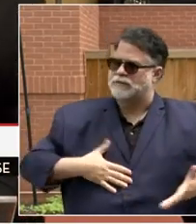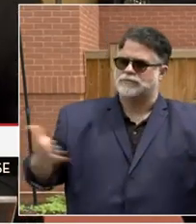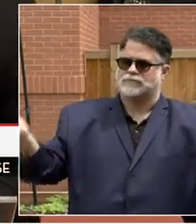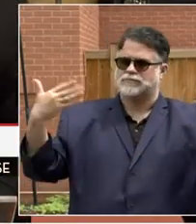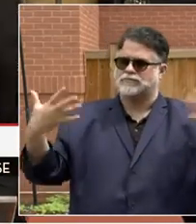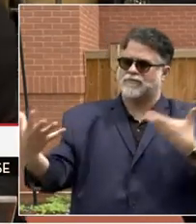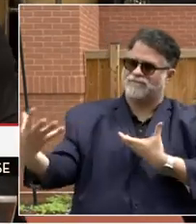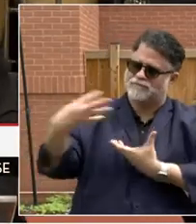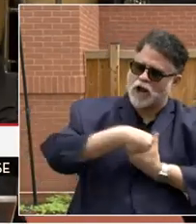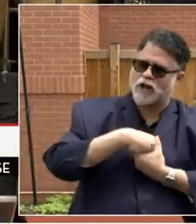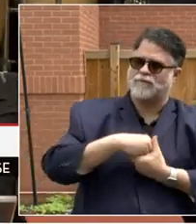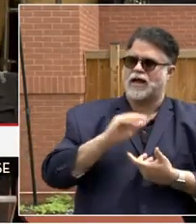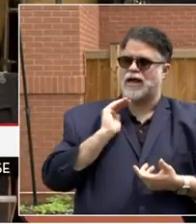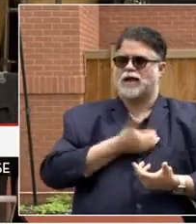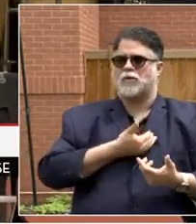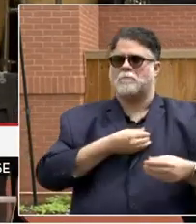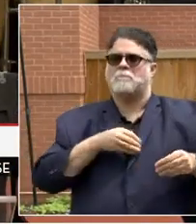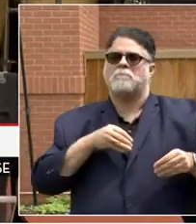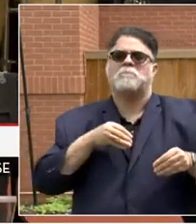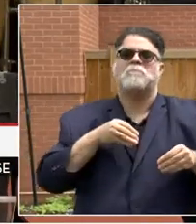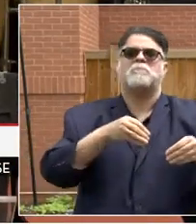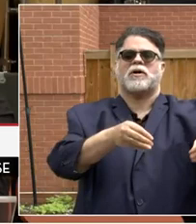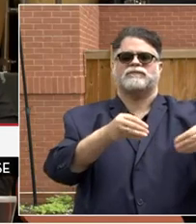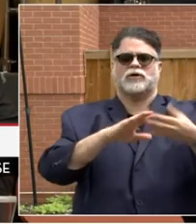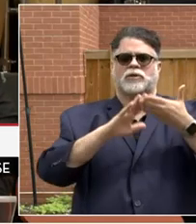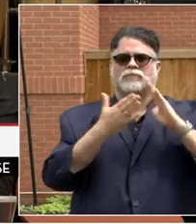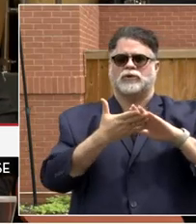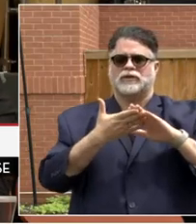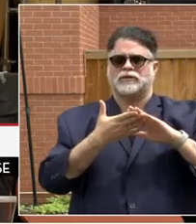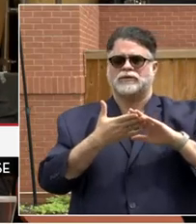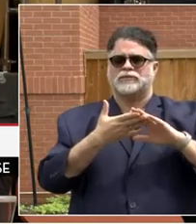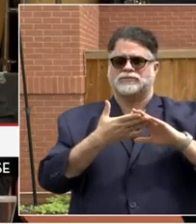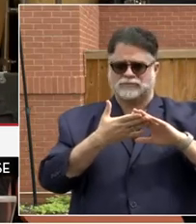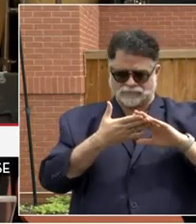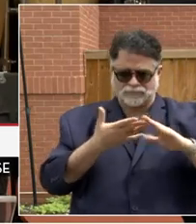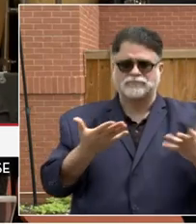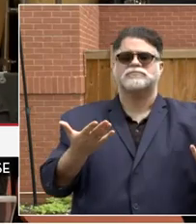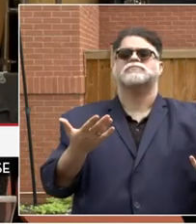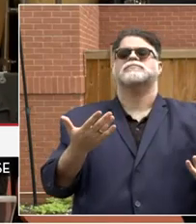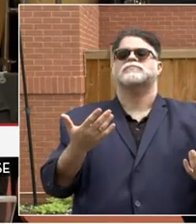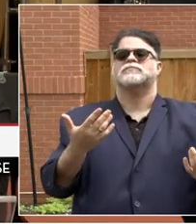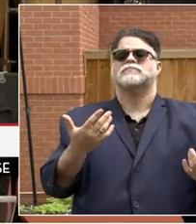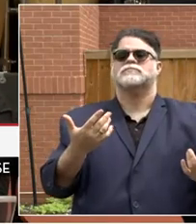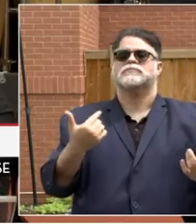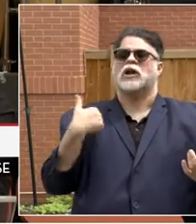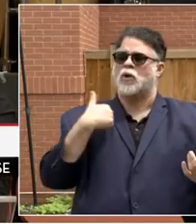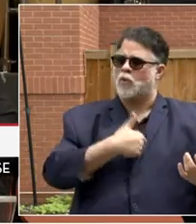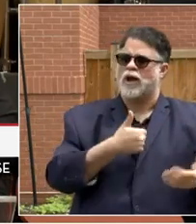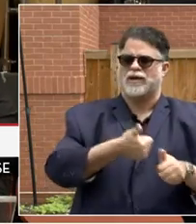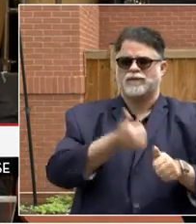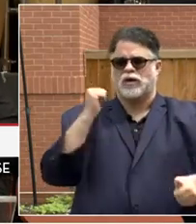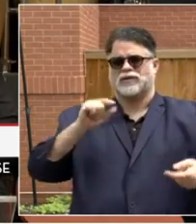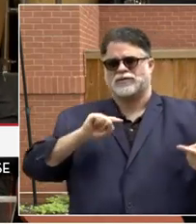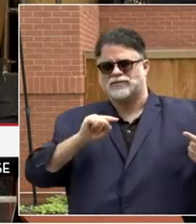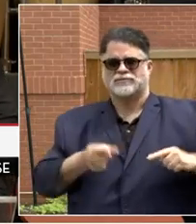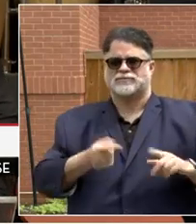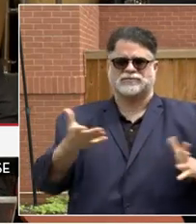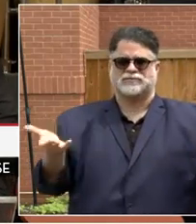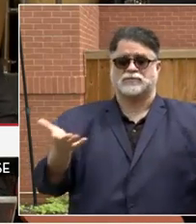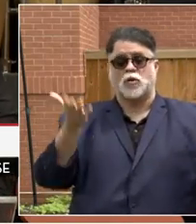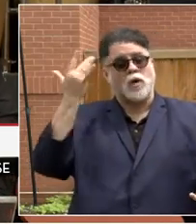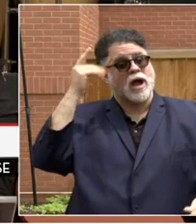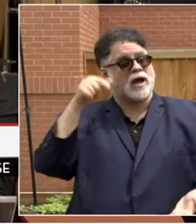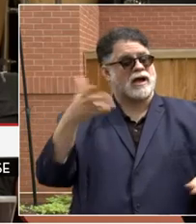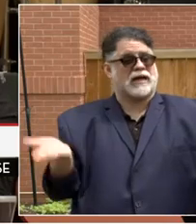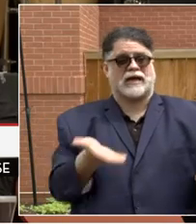winning. We are all hurting. At this point, all of us have been touched by gun violence in our city. We know that there's no one